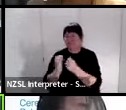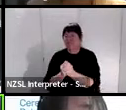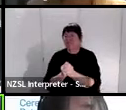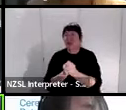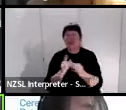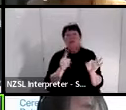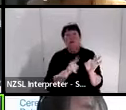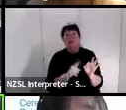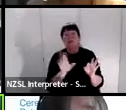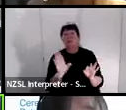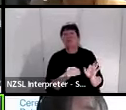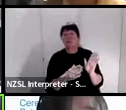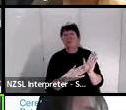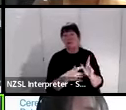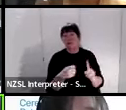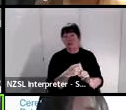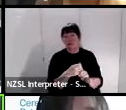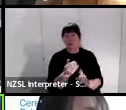Pugh.